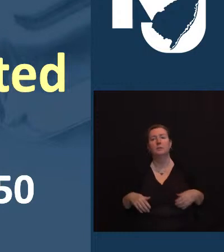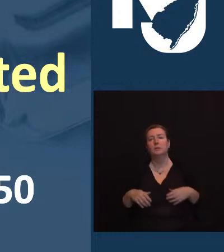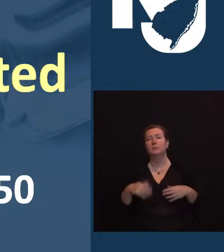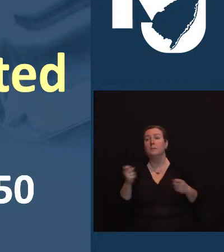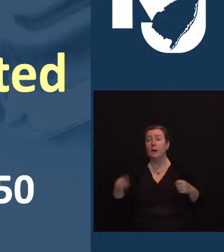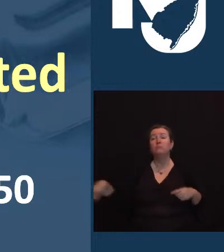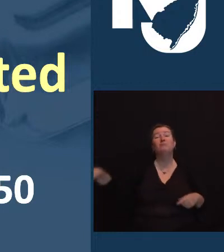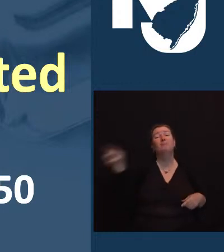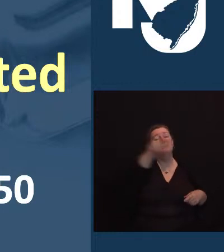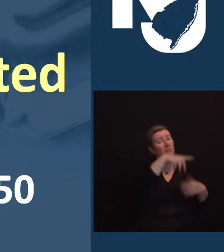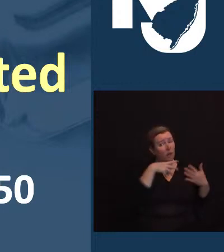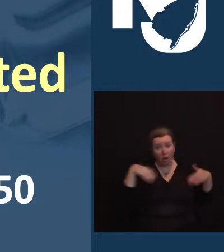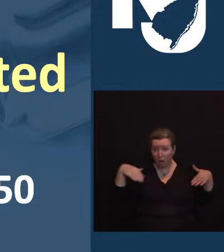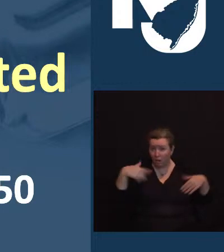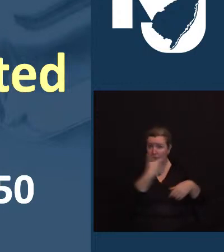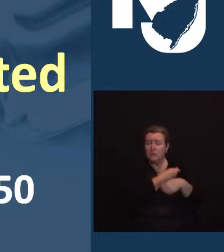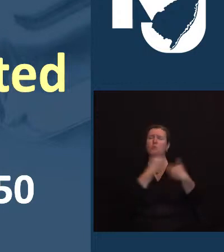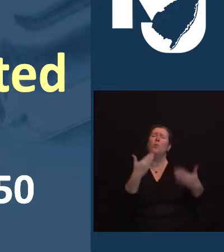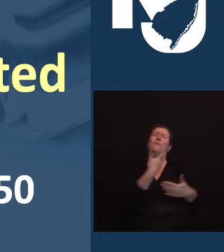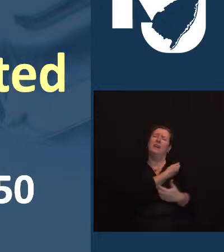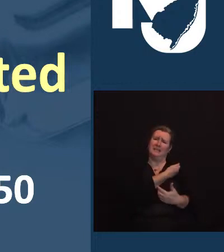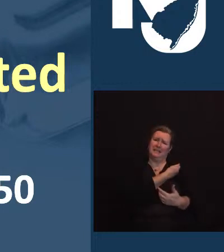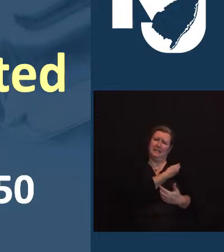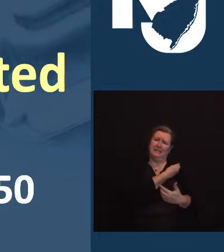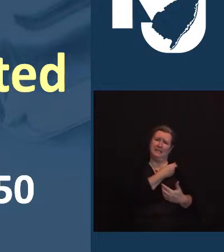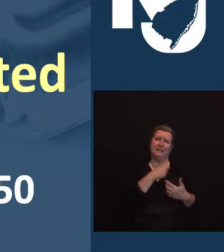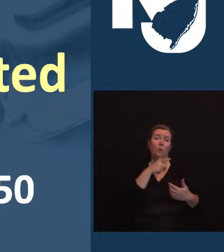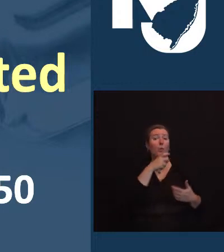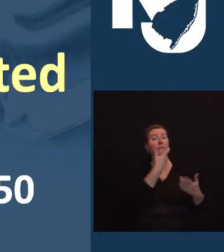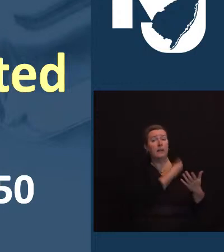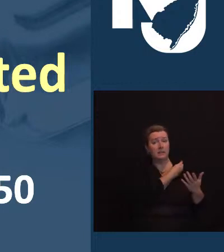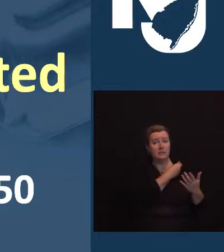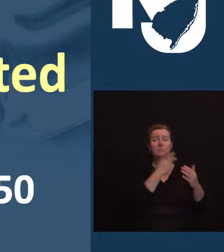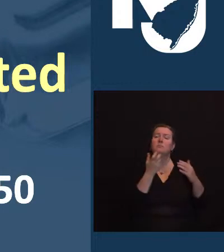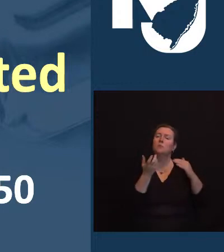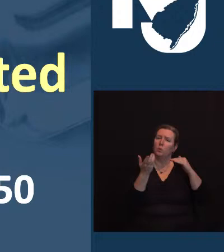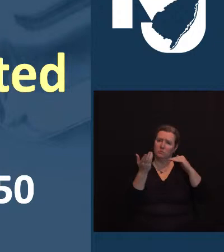number continues to grow, and as of this morning, we are now at that number,